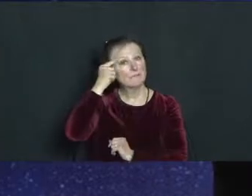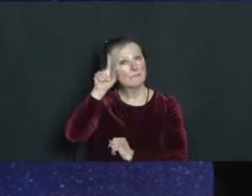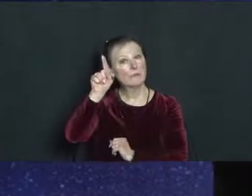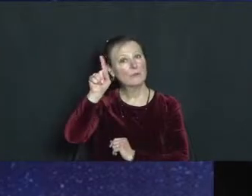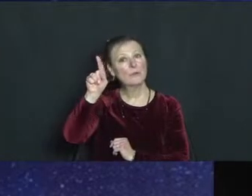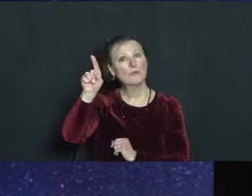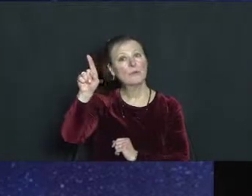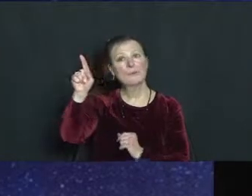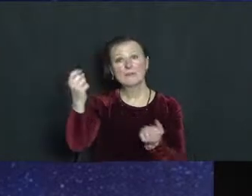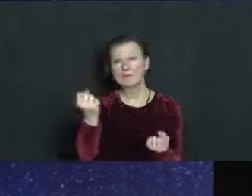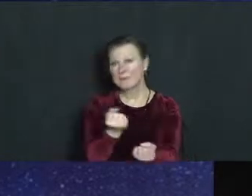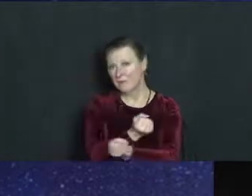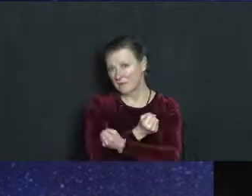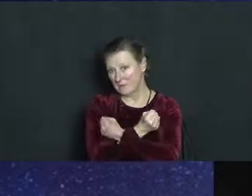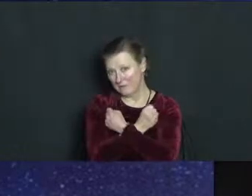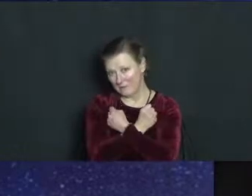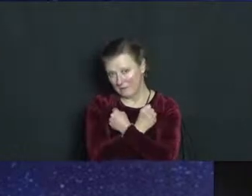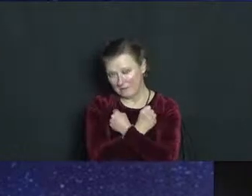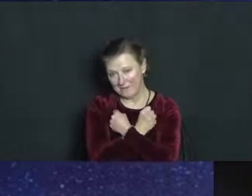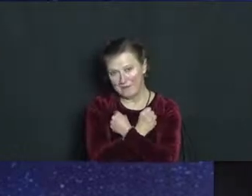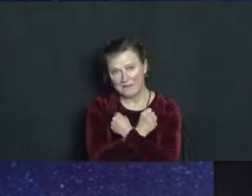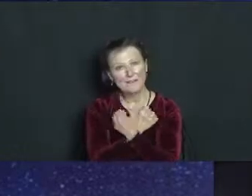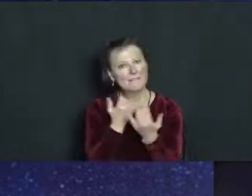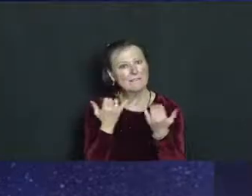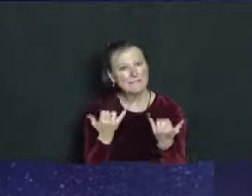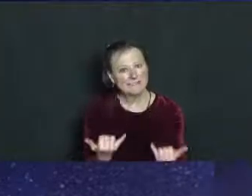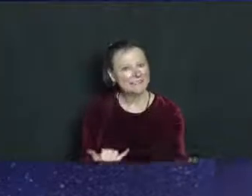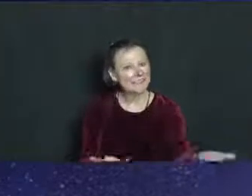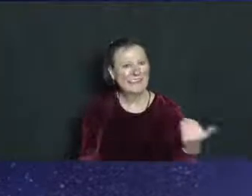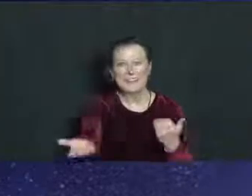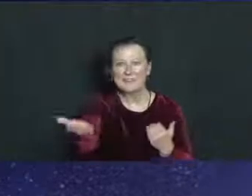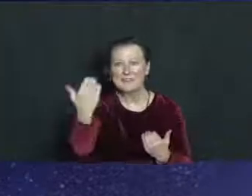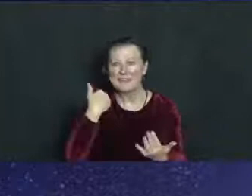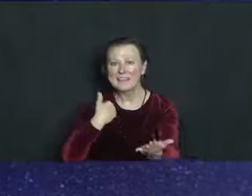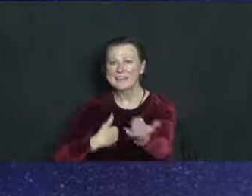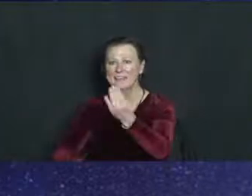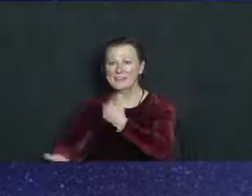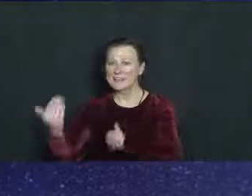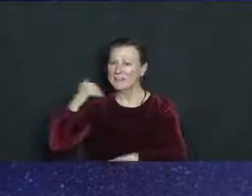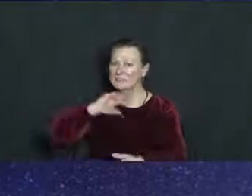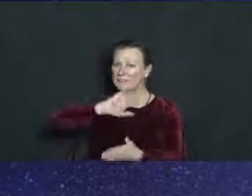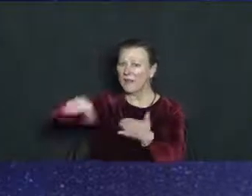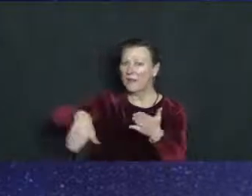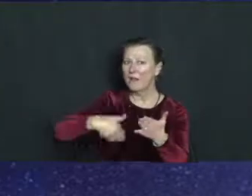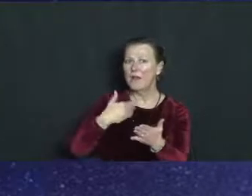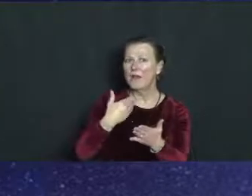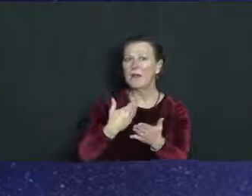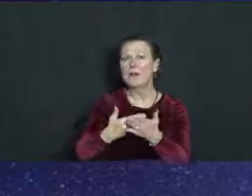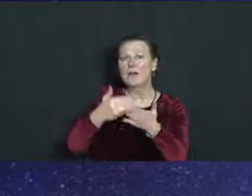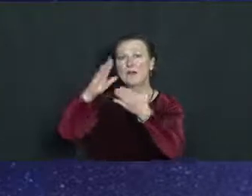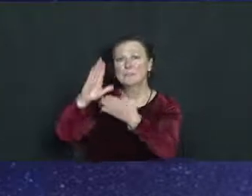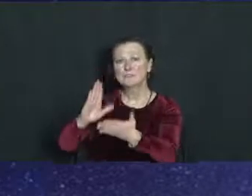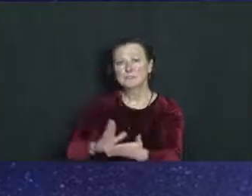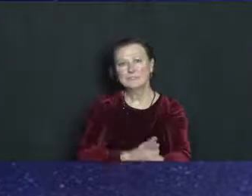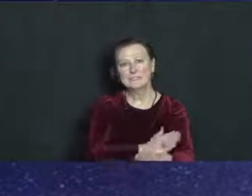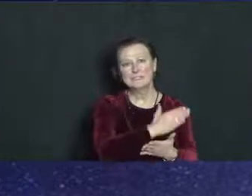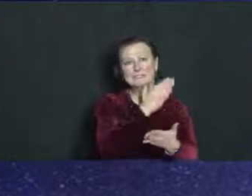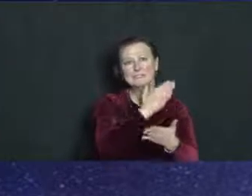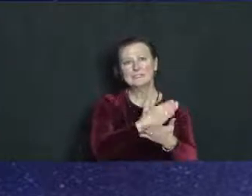time for love. Now let us